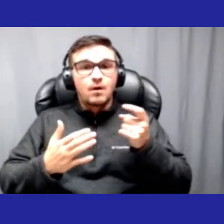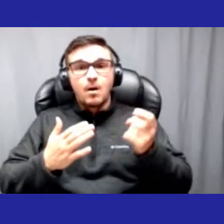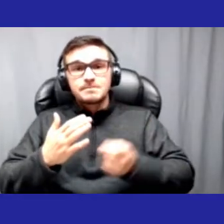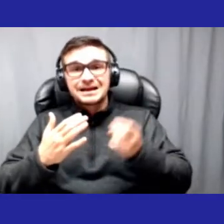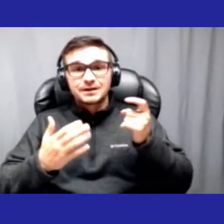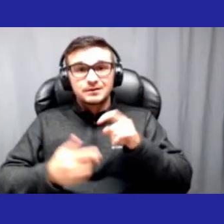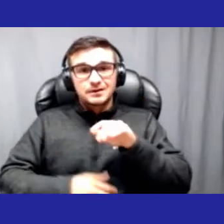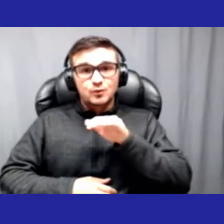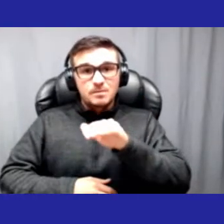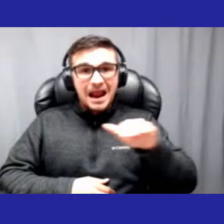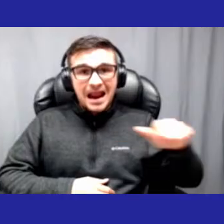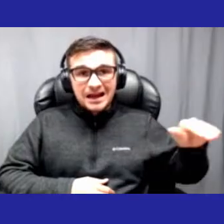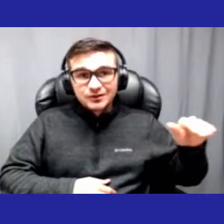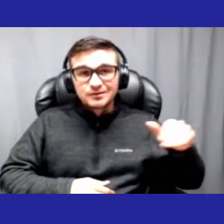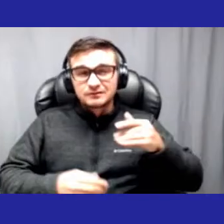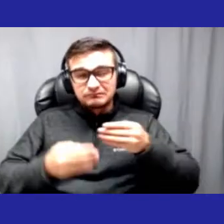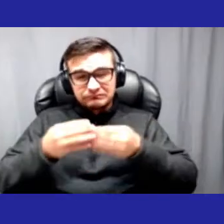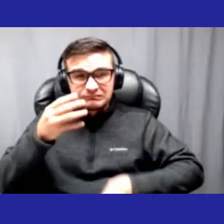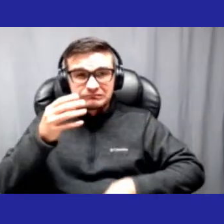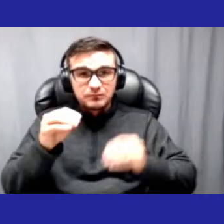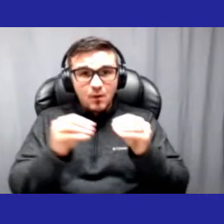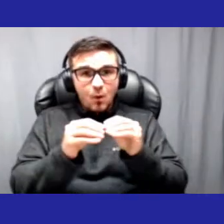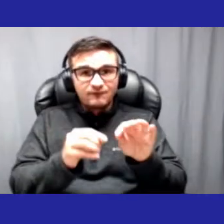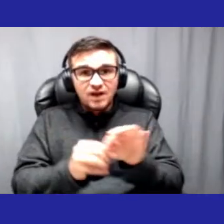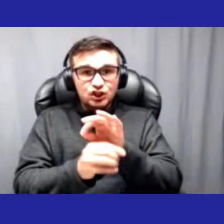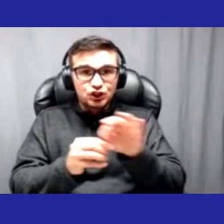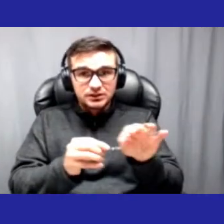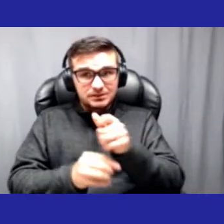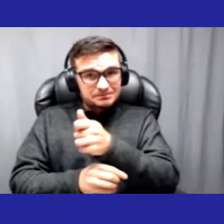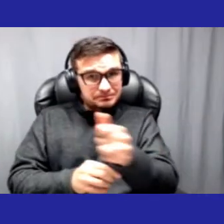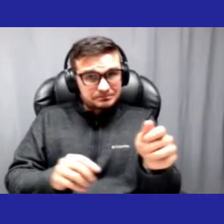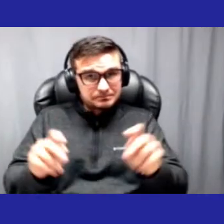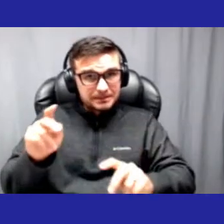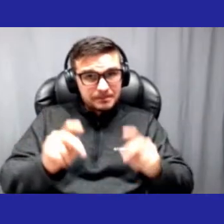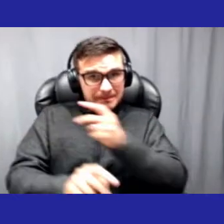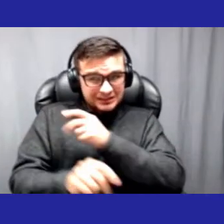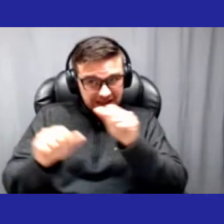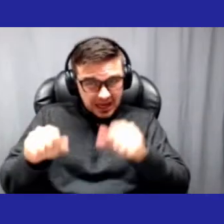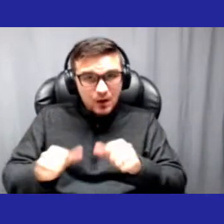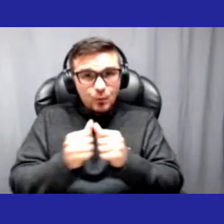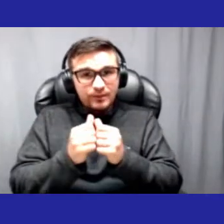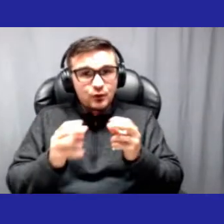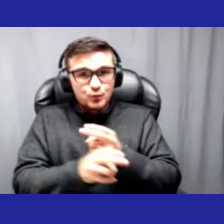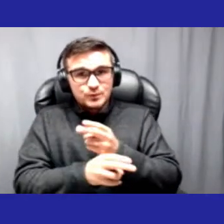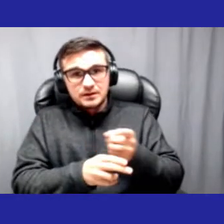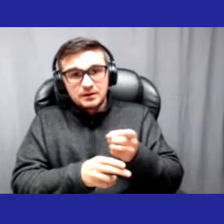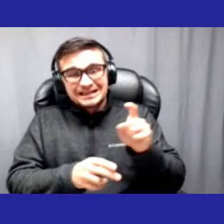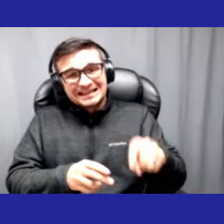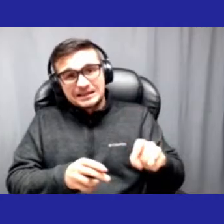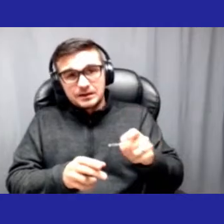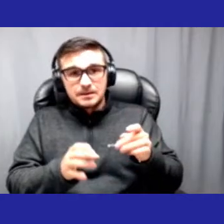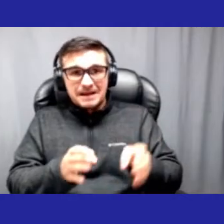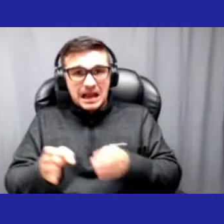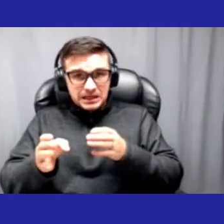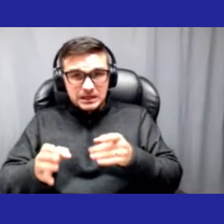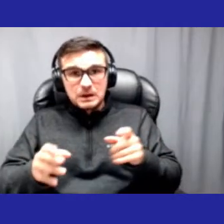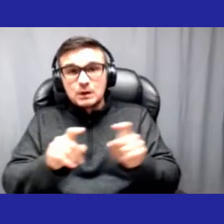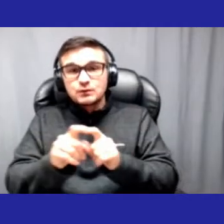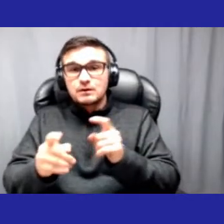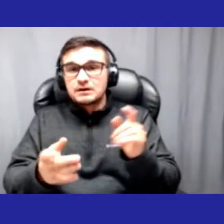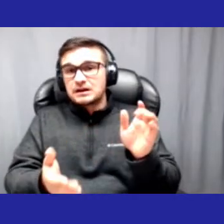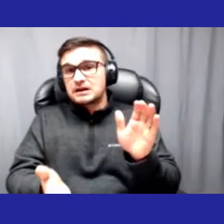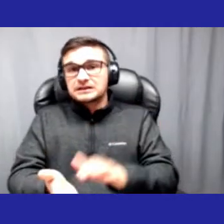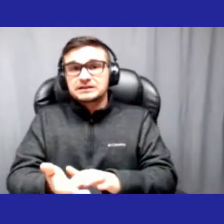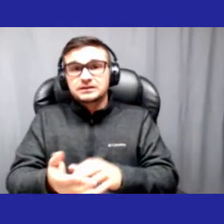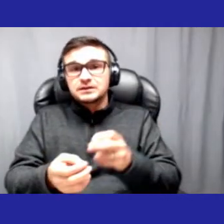many more functions themselves without needing the plan. And in general, there are less issues to address. So we've seen